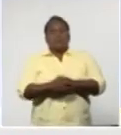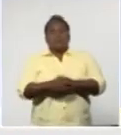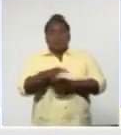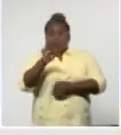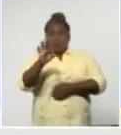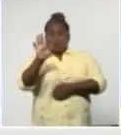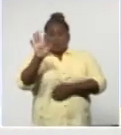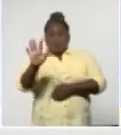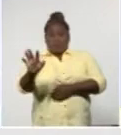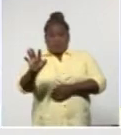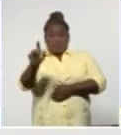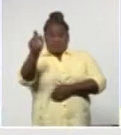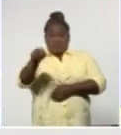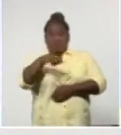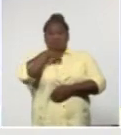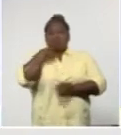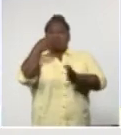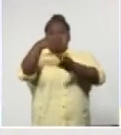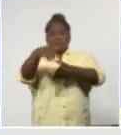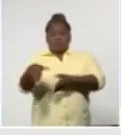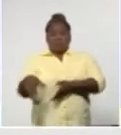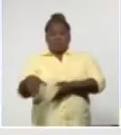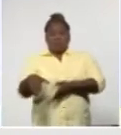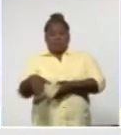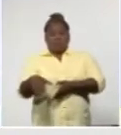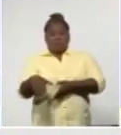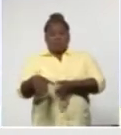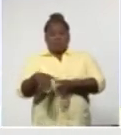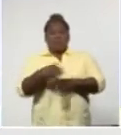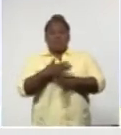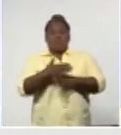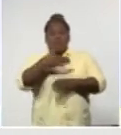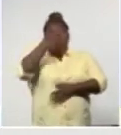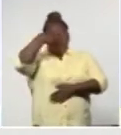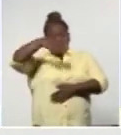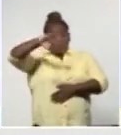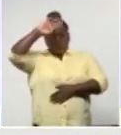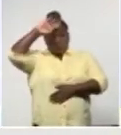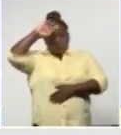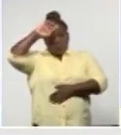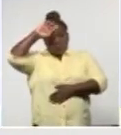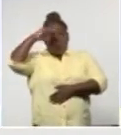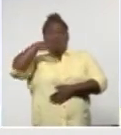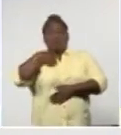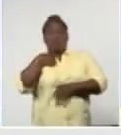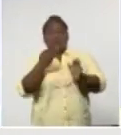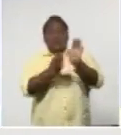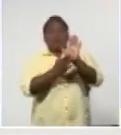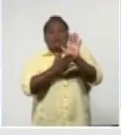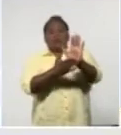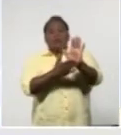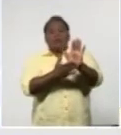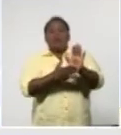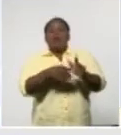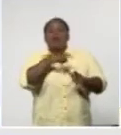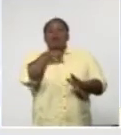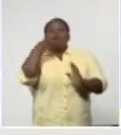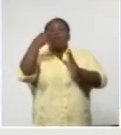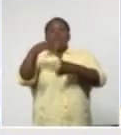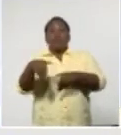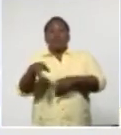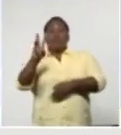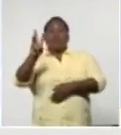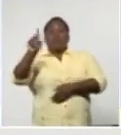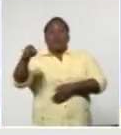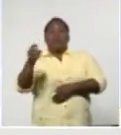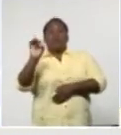not reported fatalities over the last 4 days. These 85 deceased give Cuba